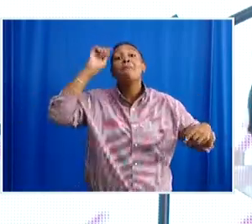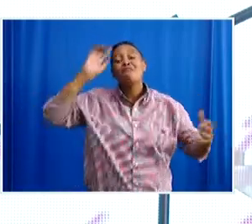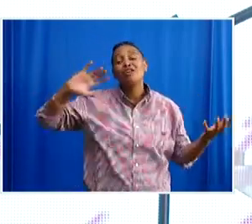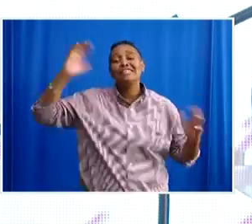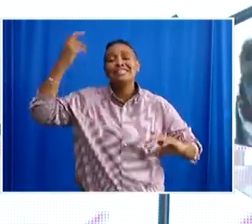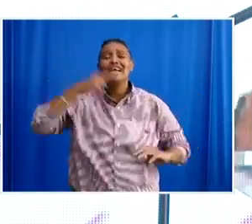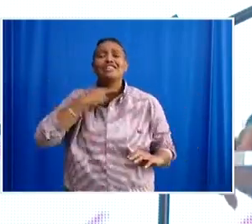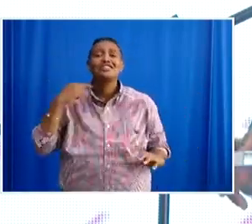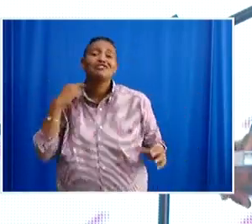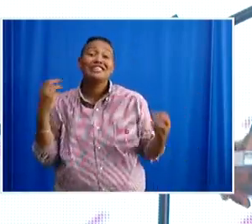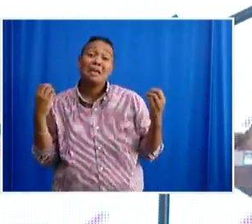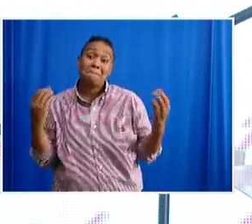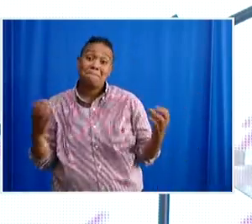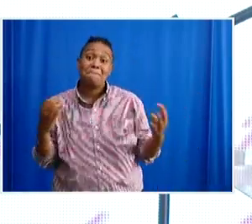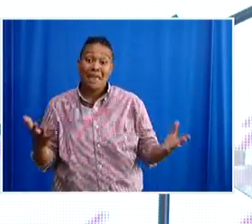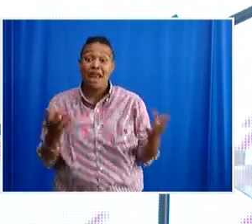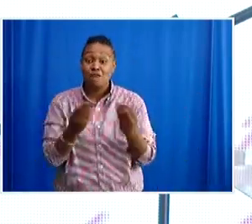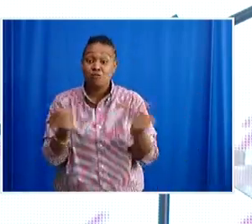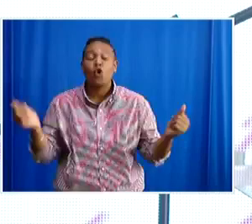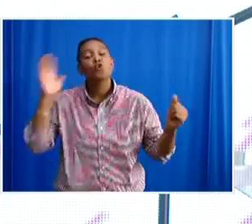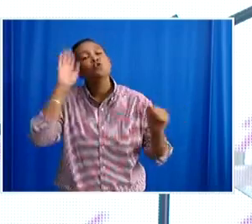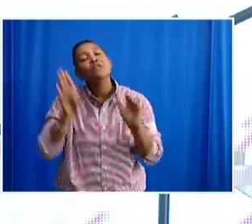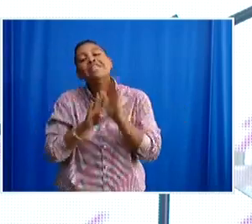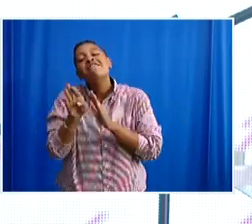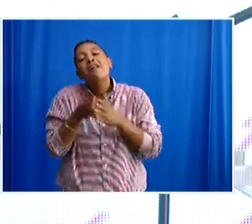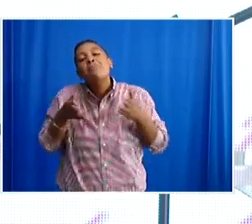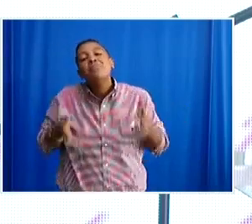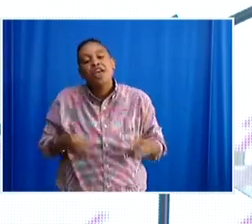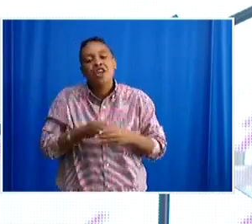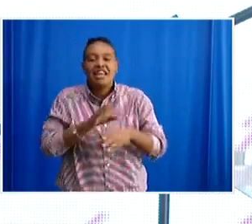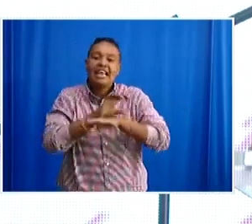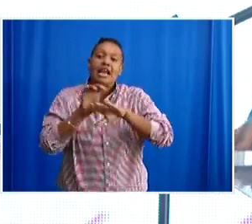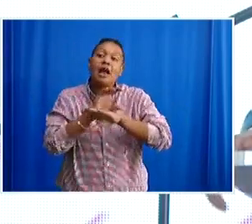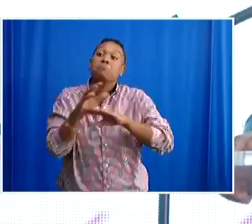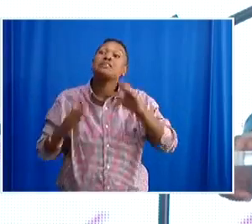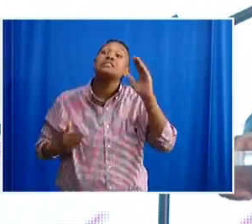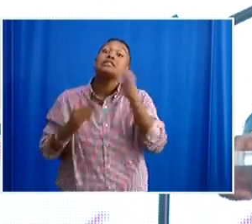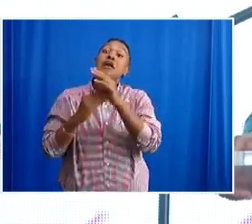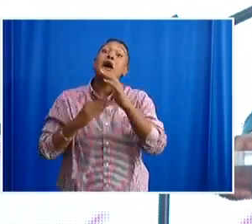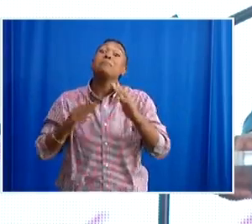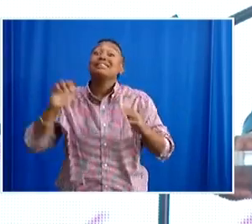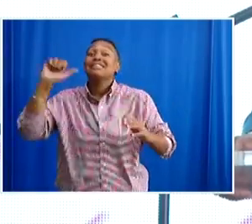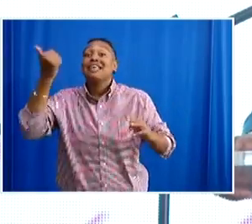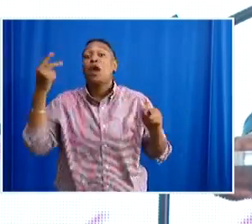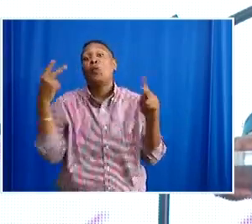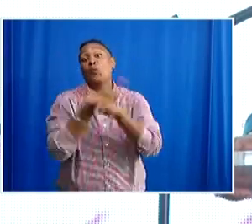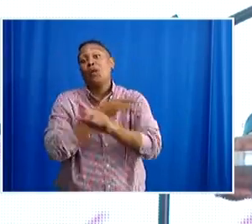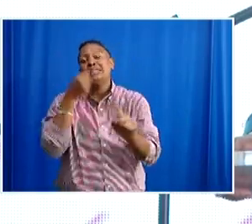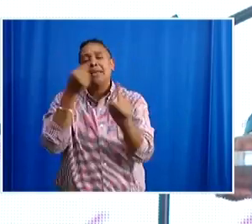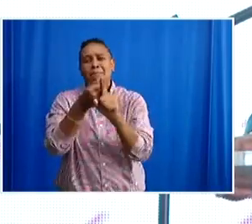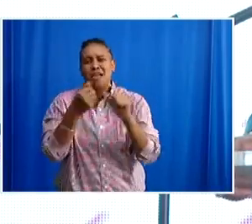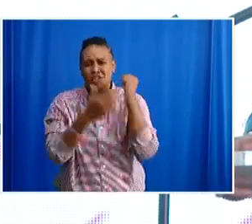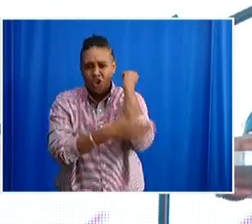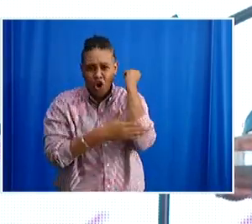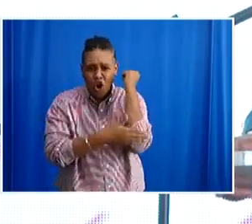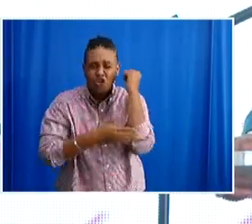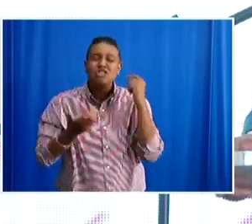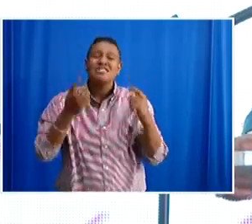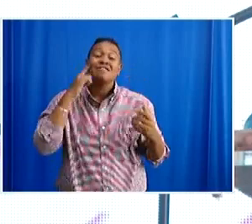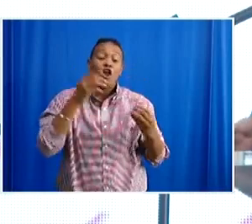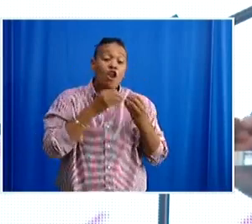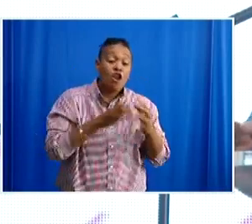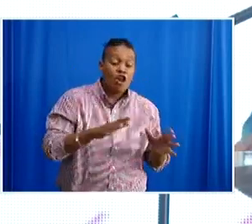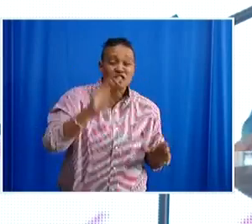were also developed within the Caribbean. All of the top 10 worst affected countries, territories in terms of losses as a percentage of